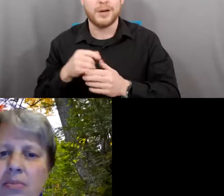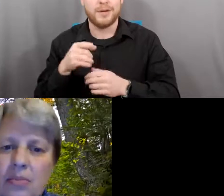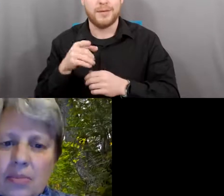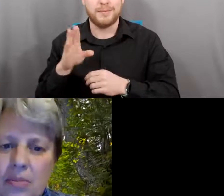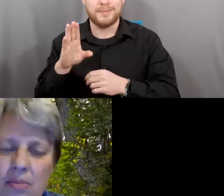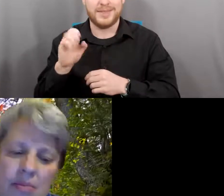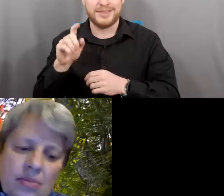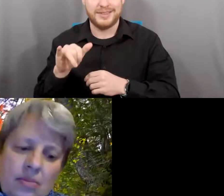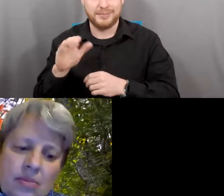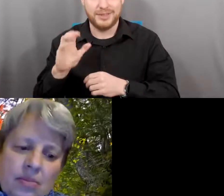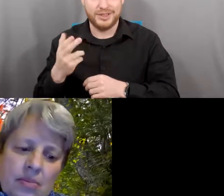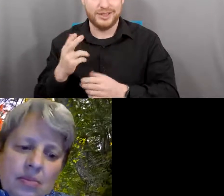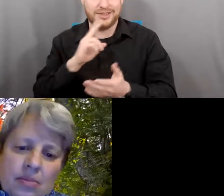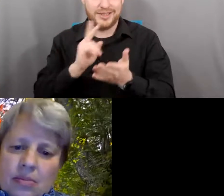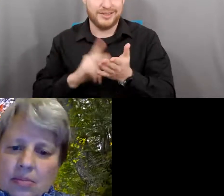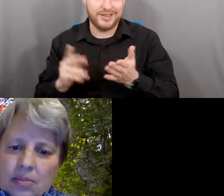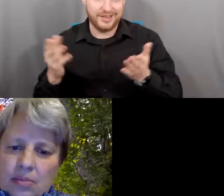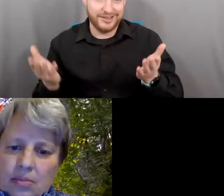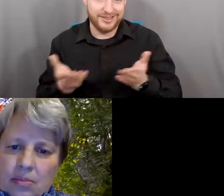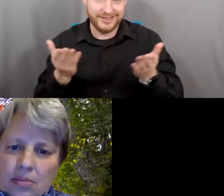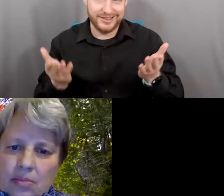and, Betsy Beach is here.